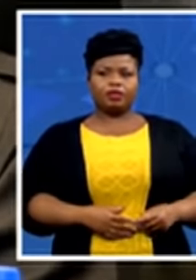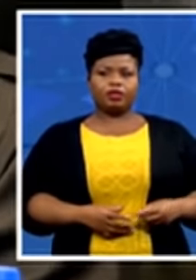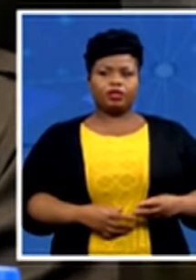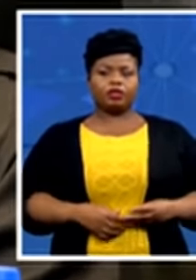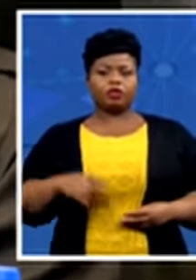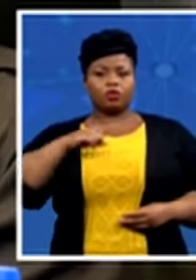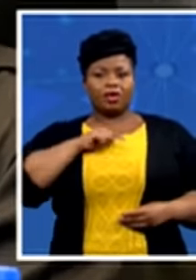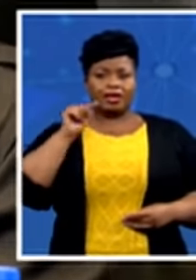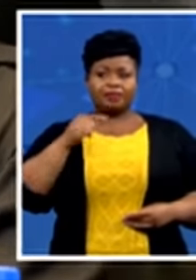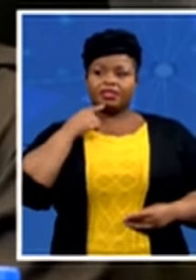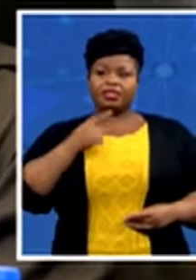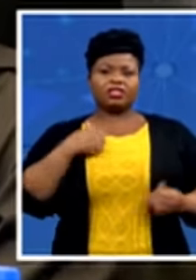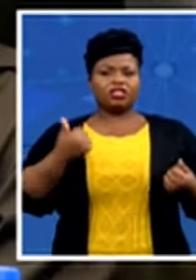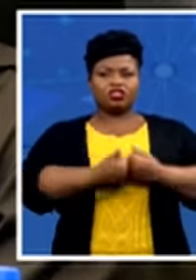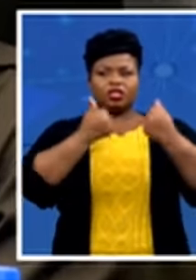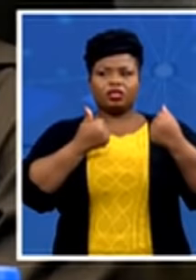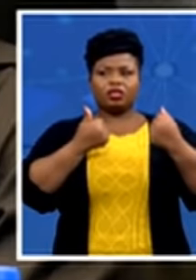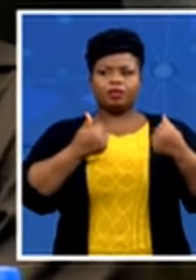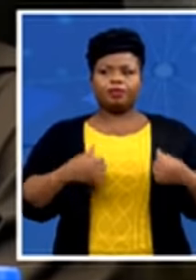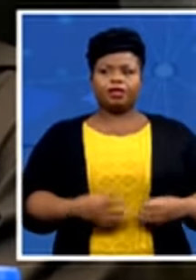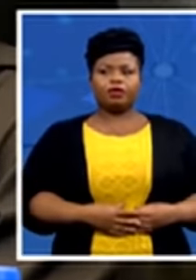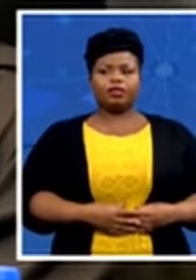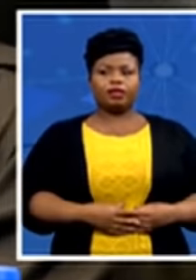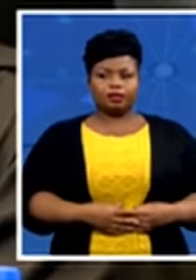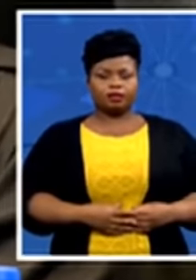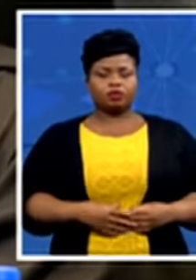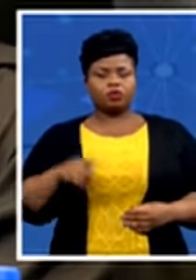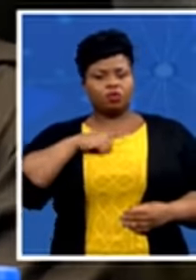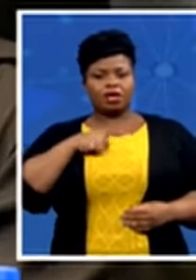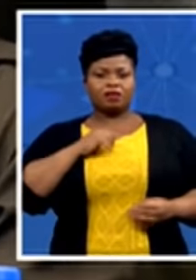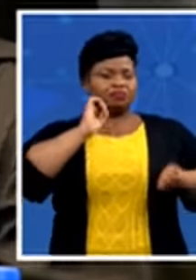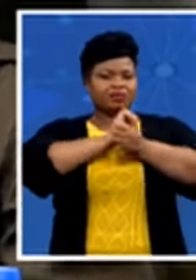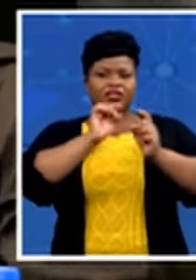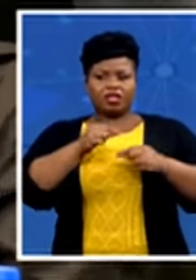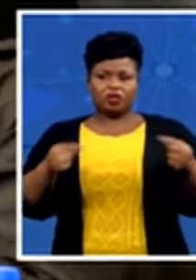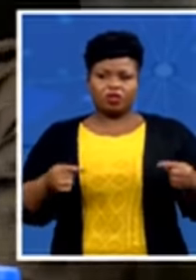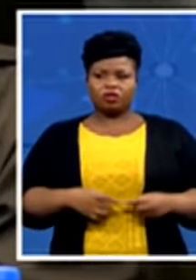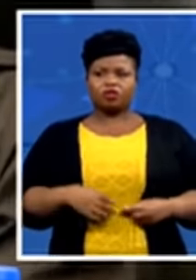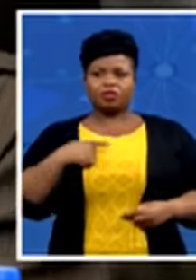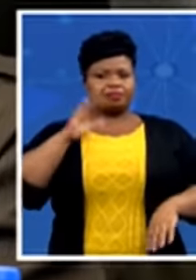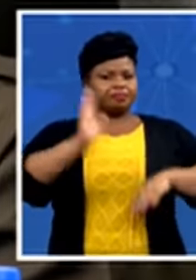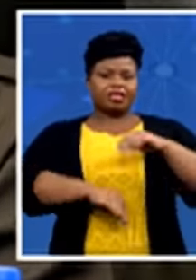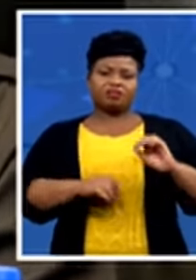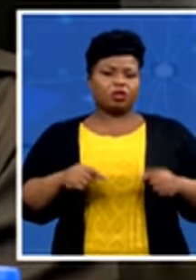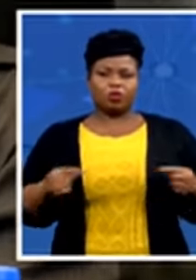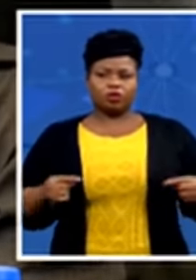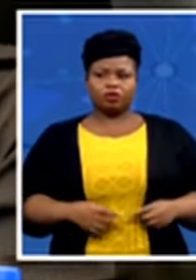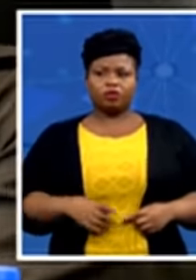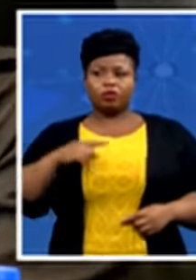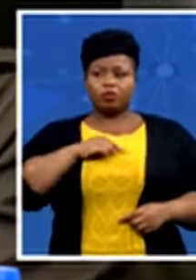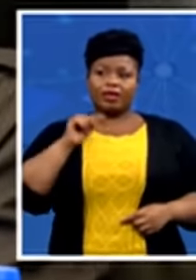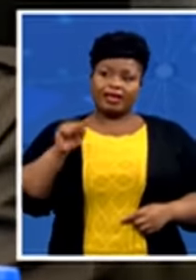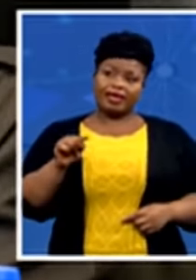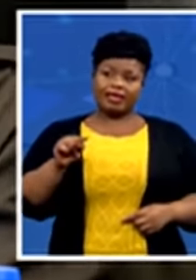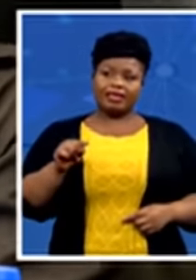motorist. So you can't be arrested and be given a fine or whatever simply because you have been failed by the system. So we